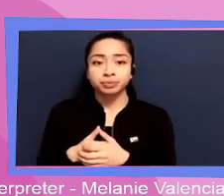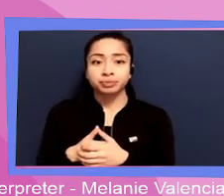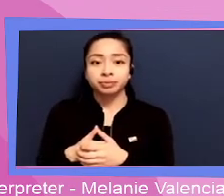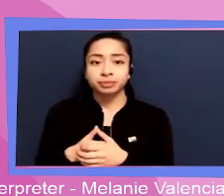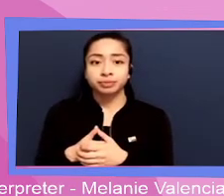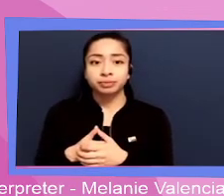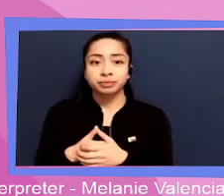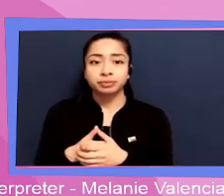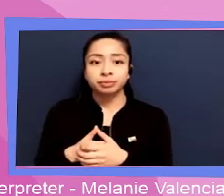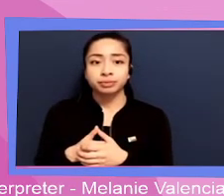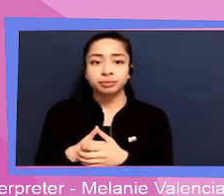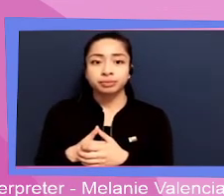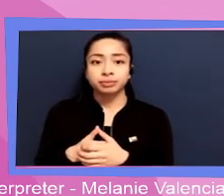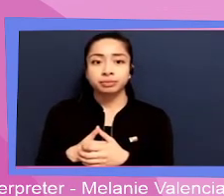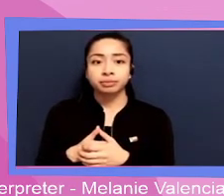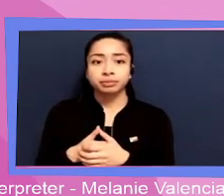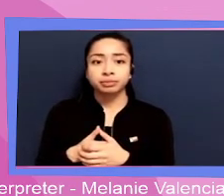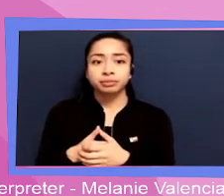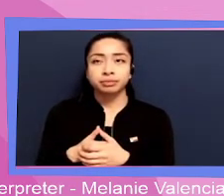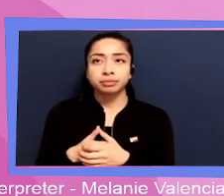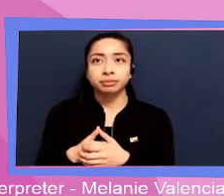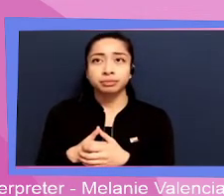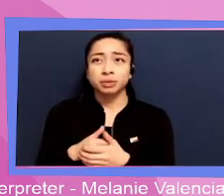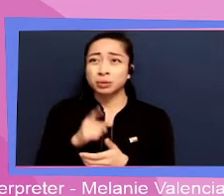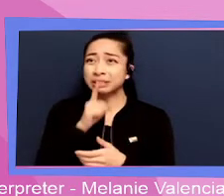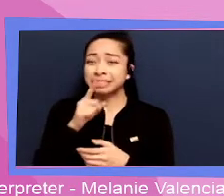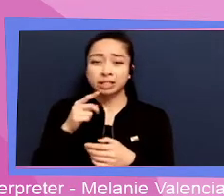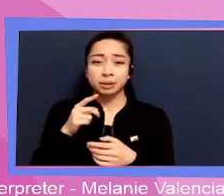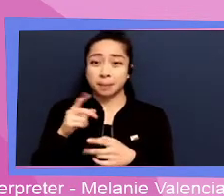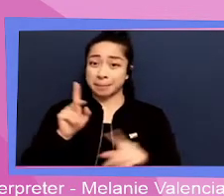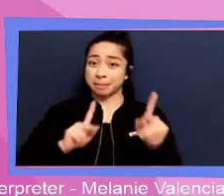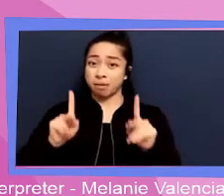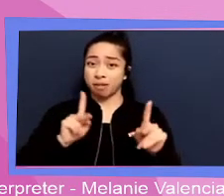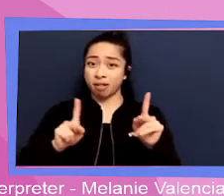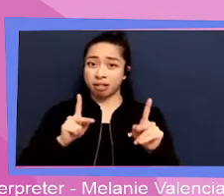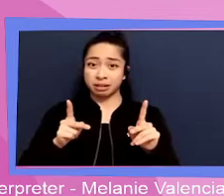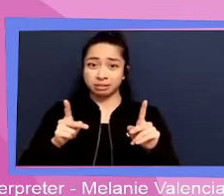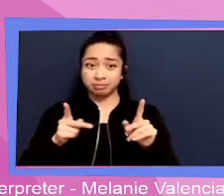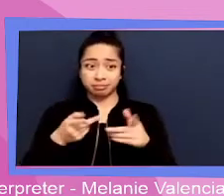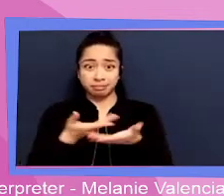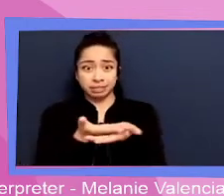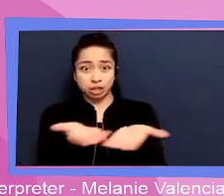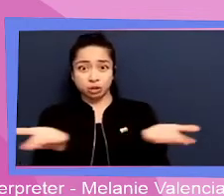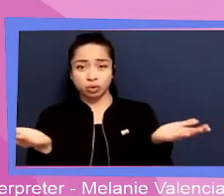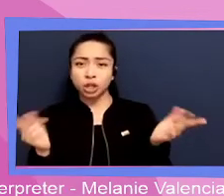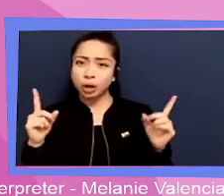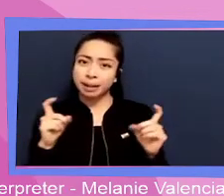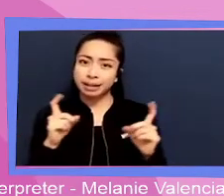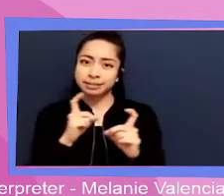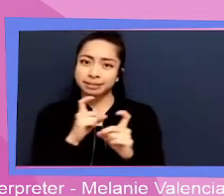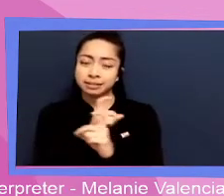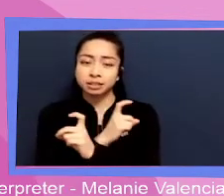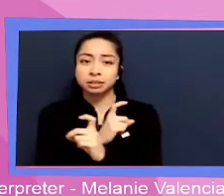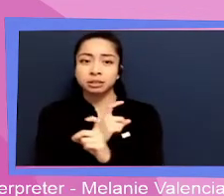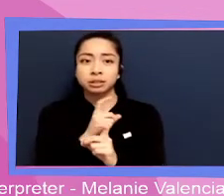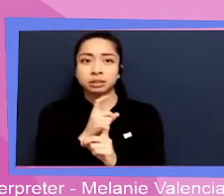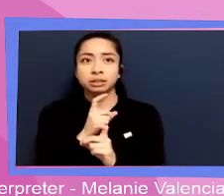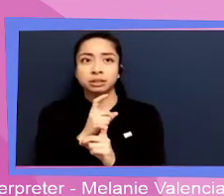I think we are complex as humans to begin with. I think that when we think of trauma,